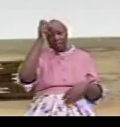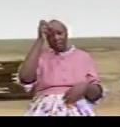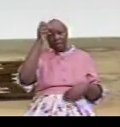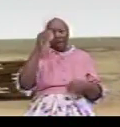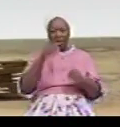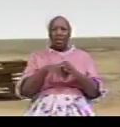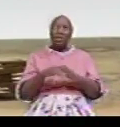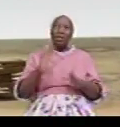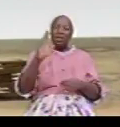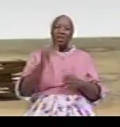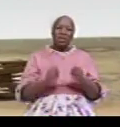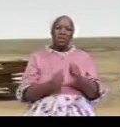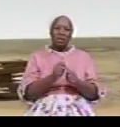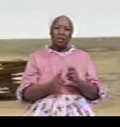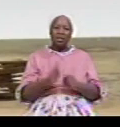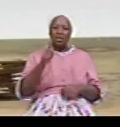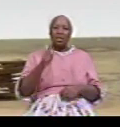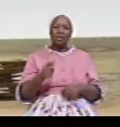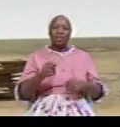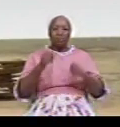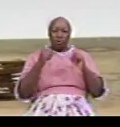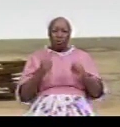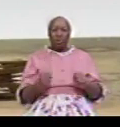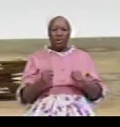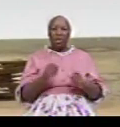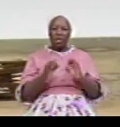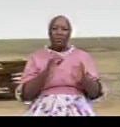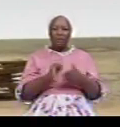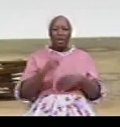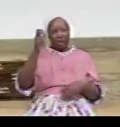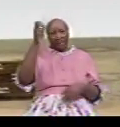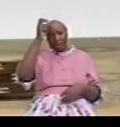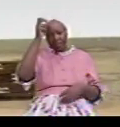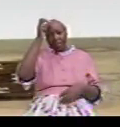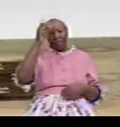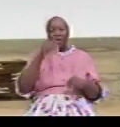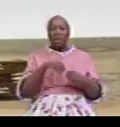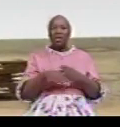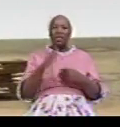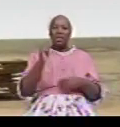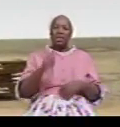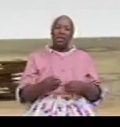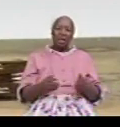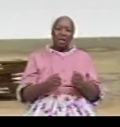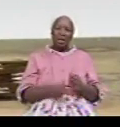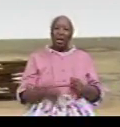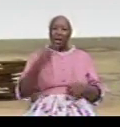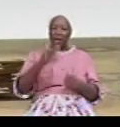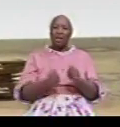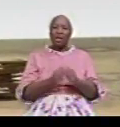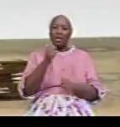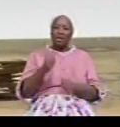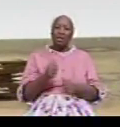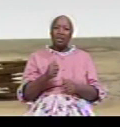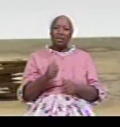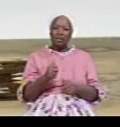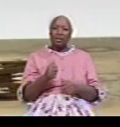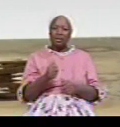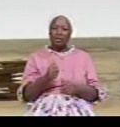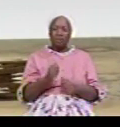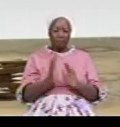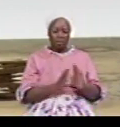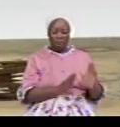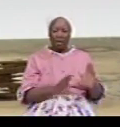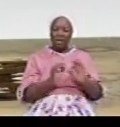greatest strength, if that devil in his highest strategy, if that devil